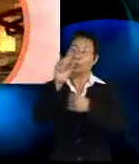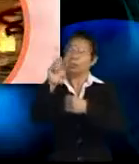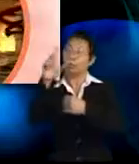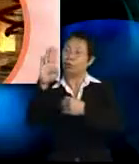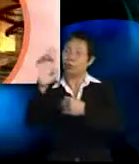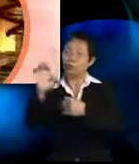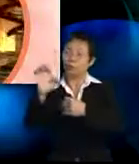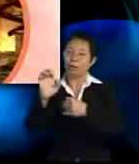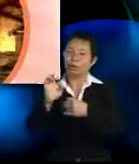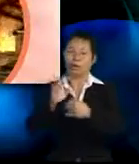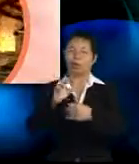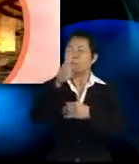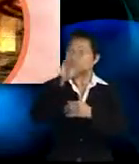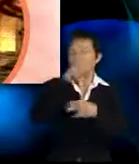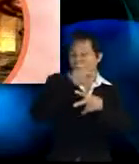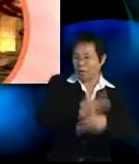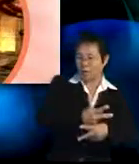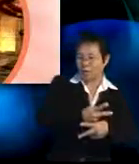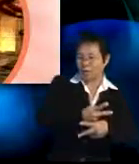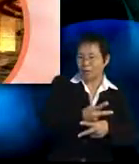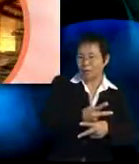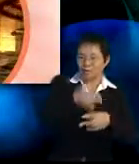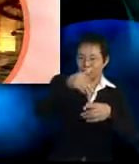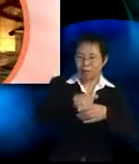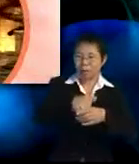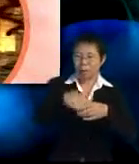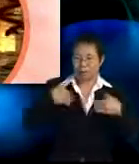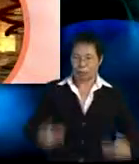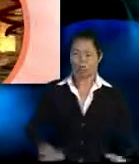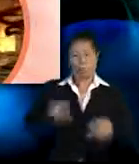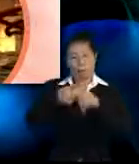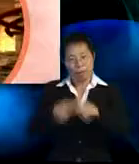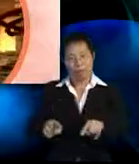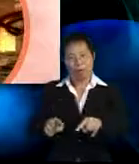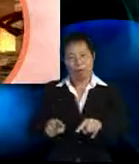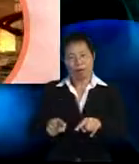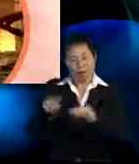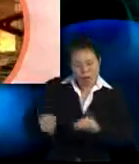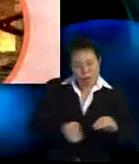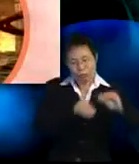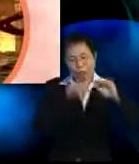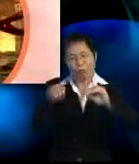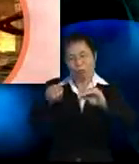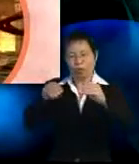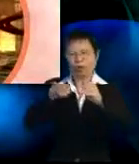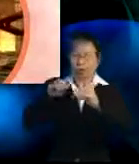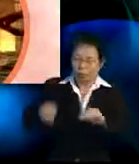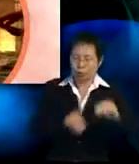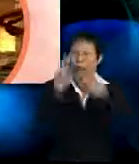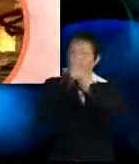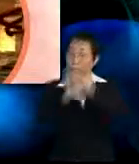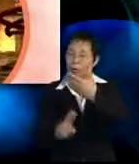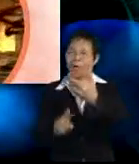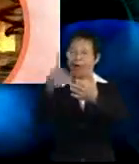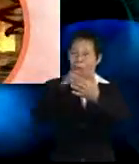the vitamins don't get stored as much in your body. Instead, they travel through your bloodstream,